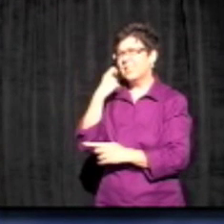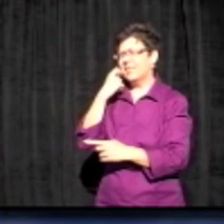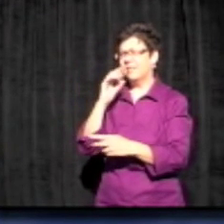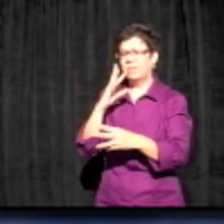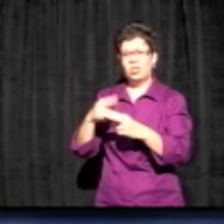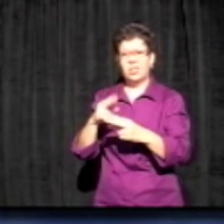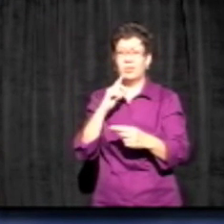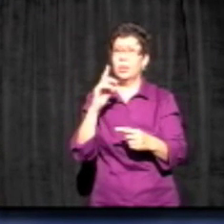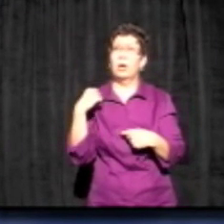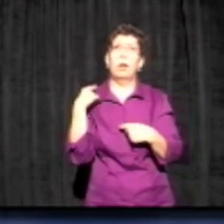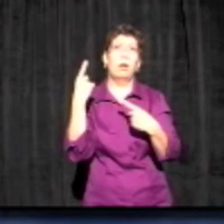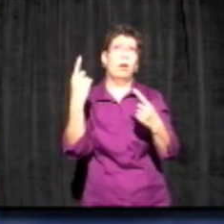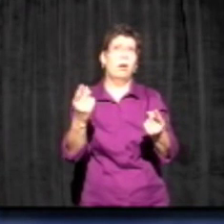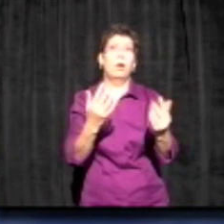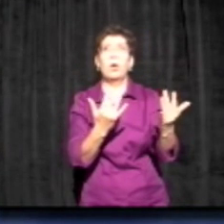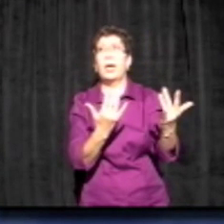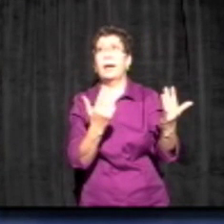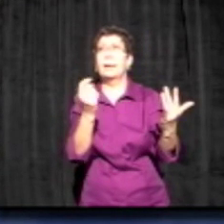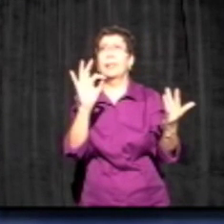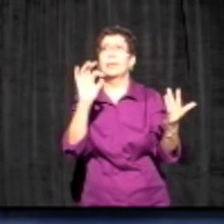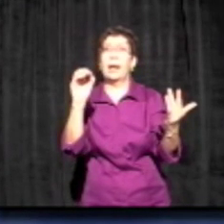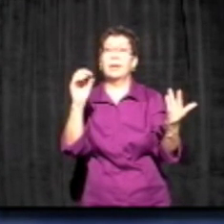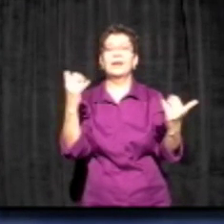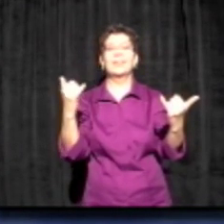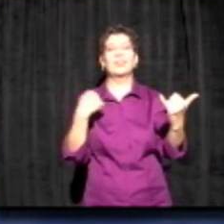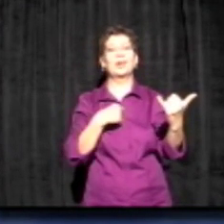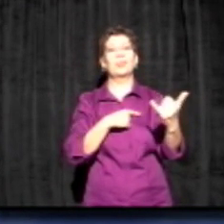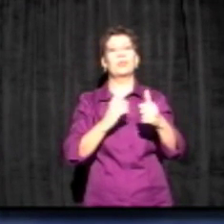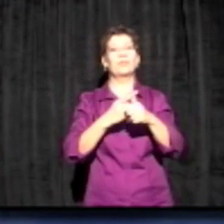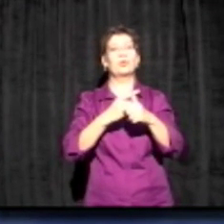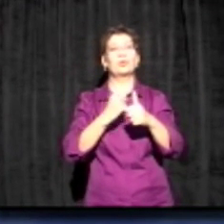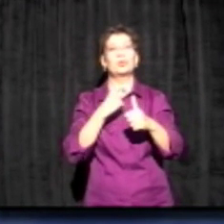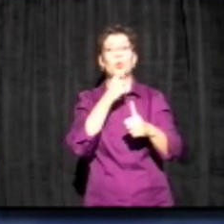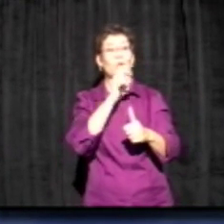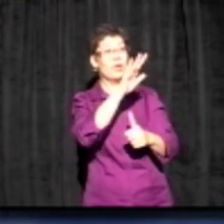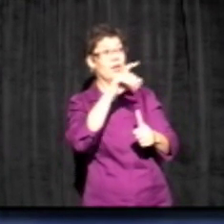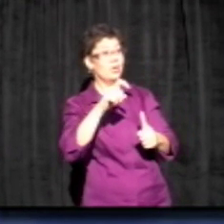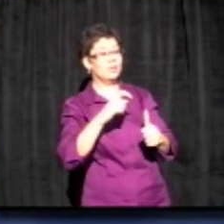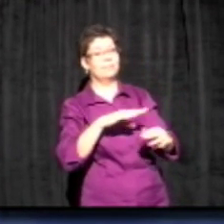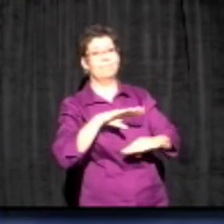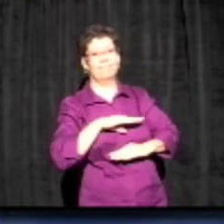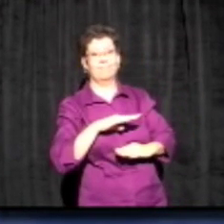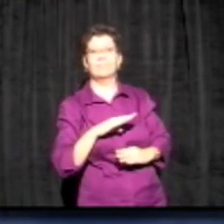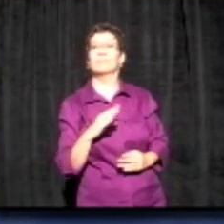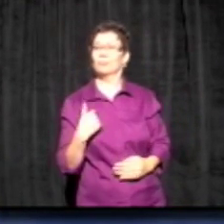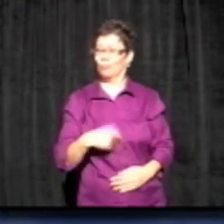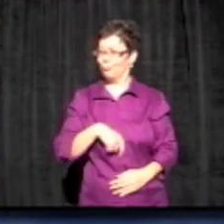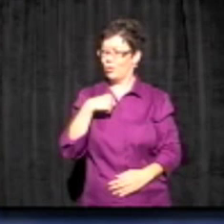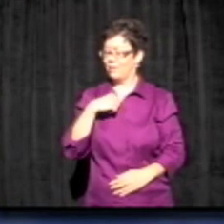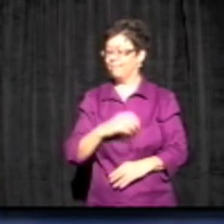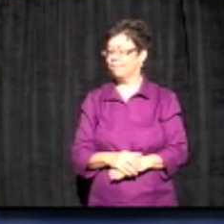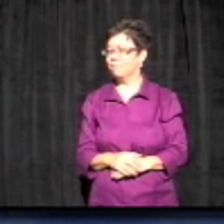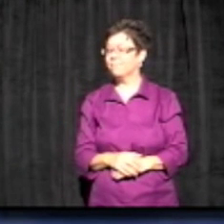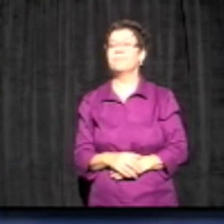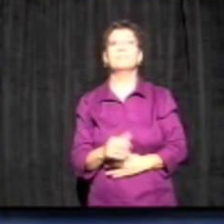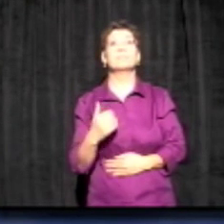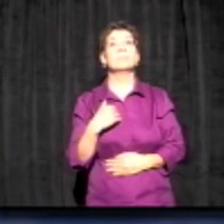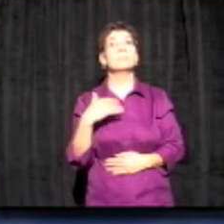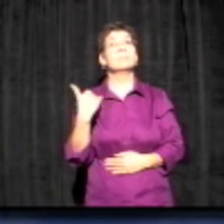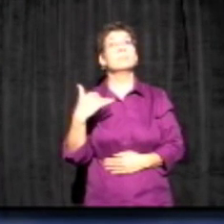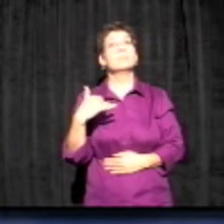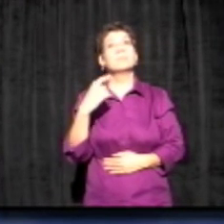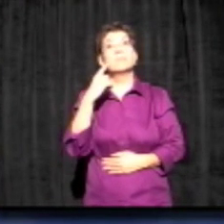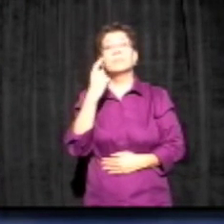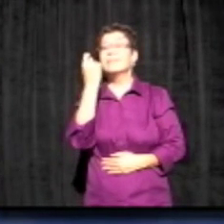been a long time coming, and we're proud to be the first company to address this need. We have a significant